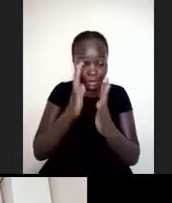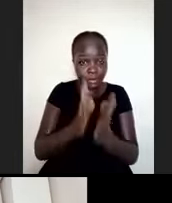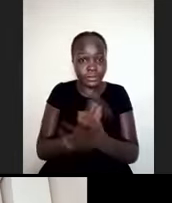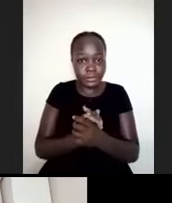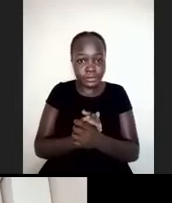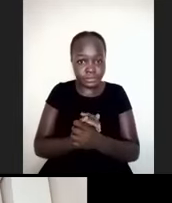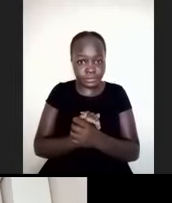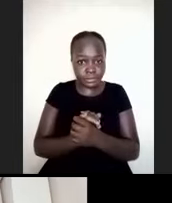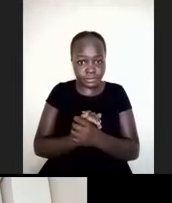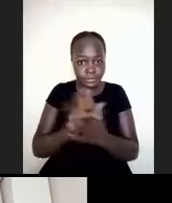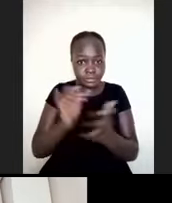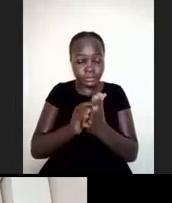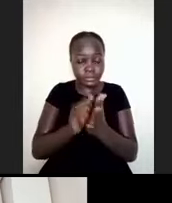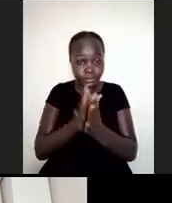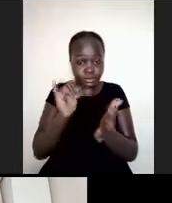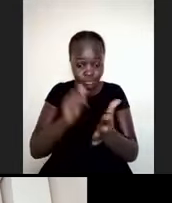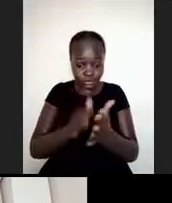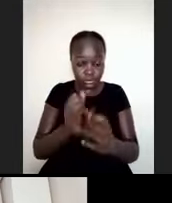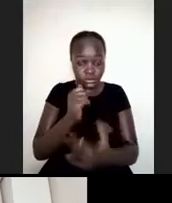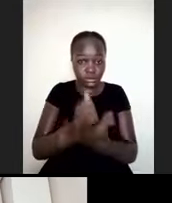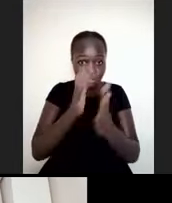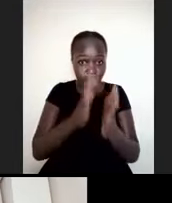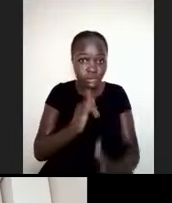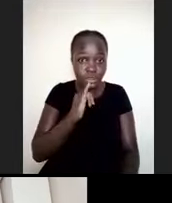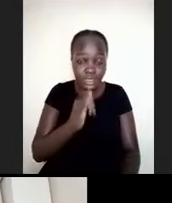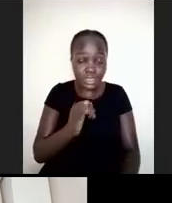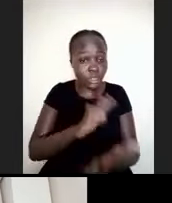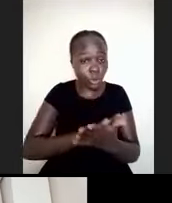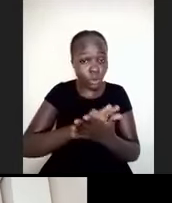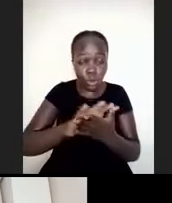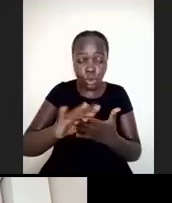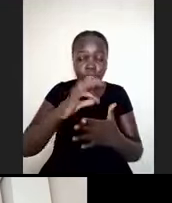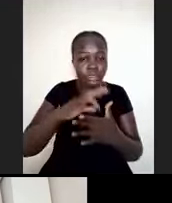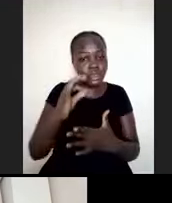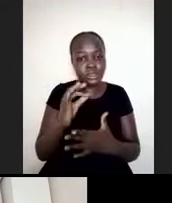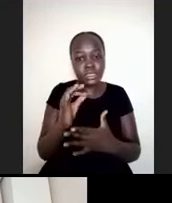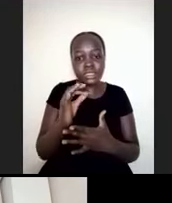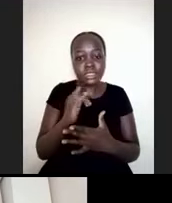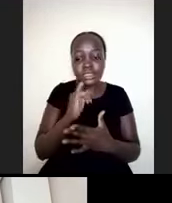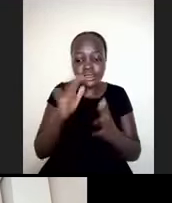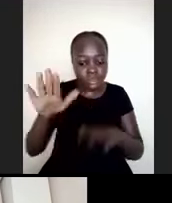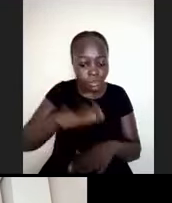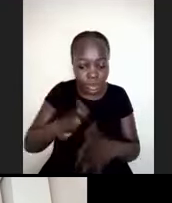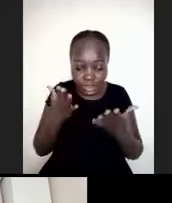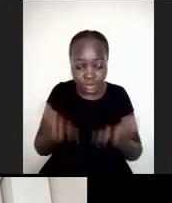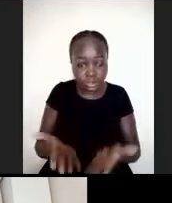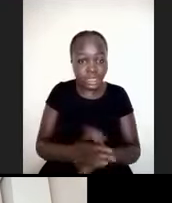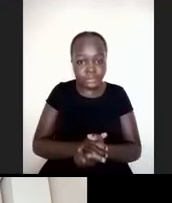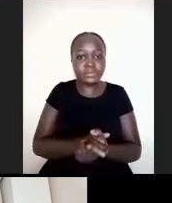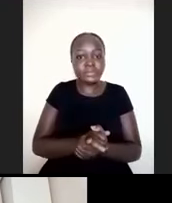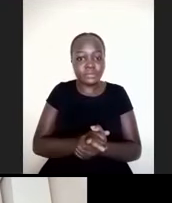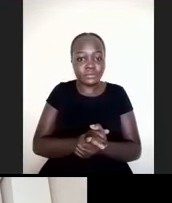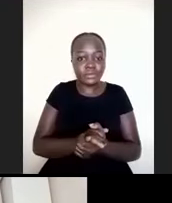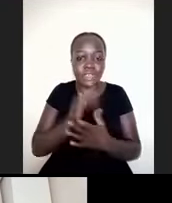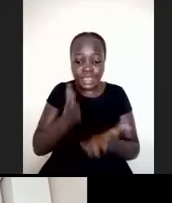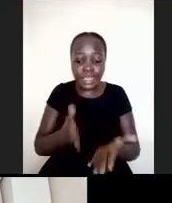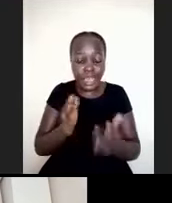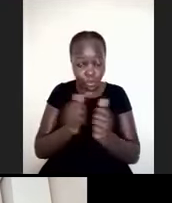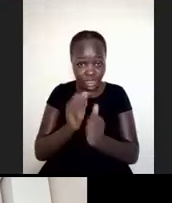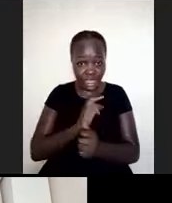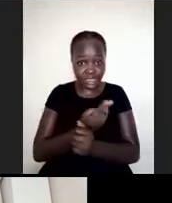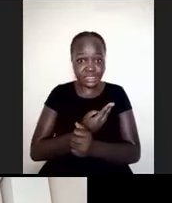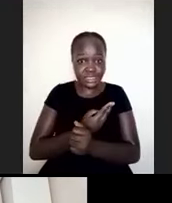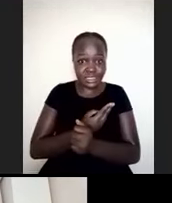And that helper is the Holy Spirit. And he's present. He's with us.